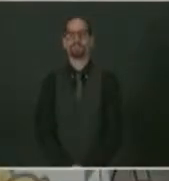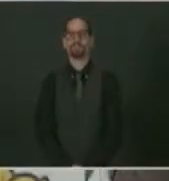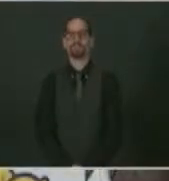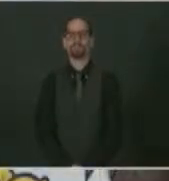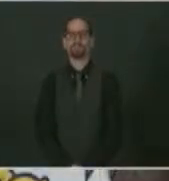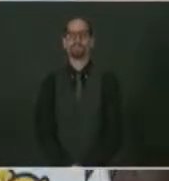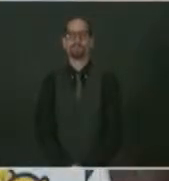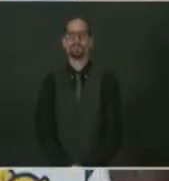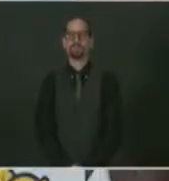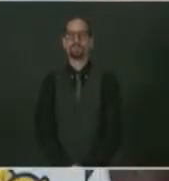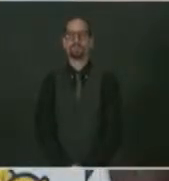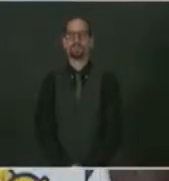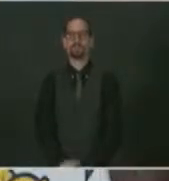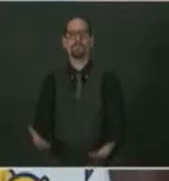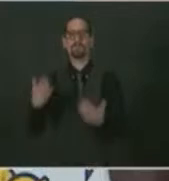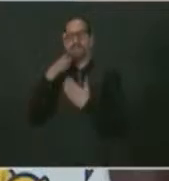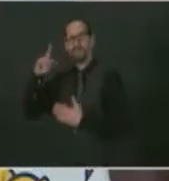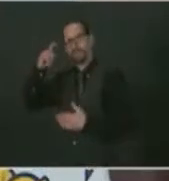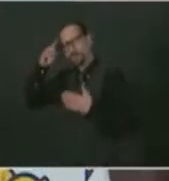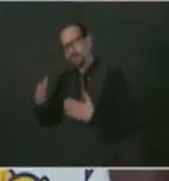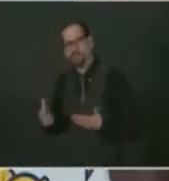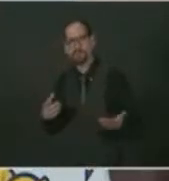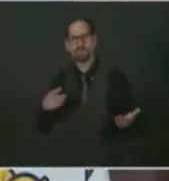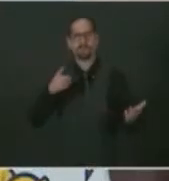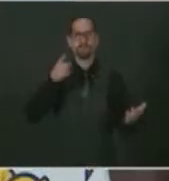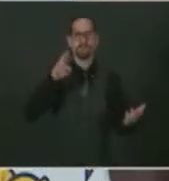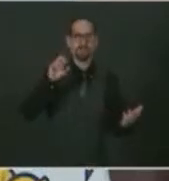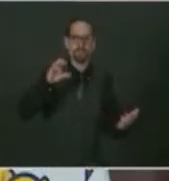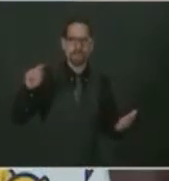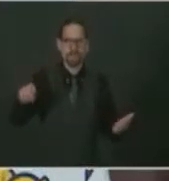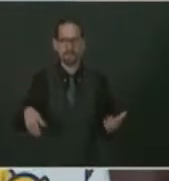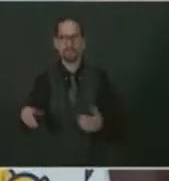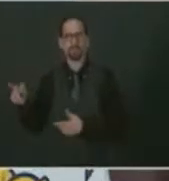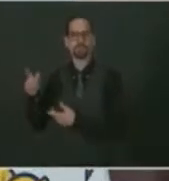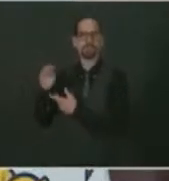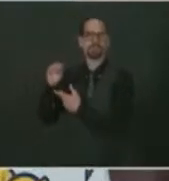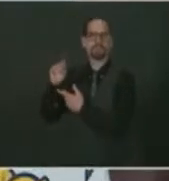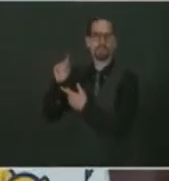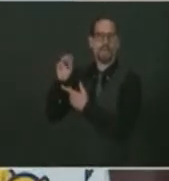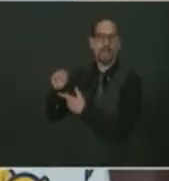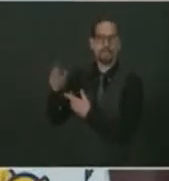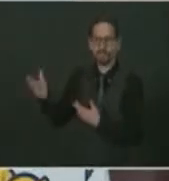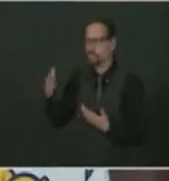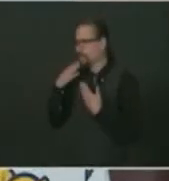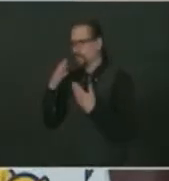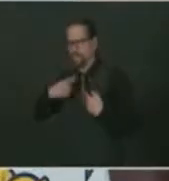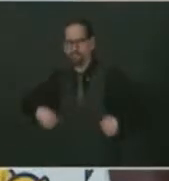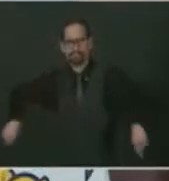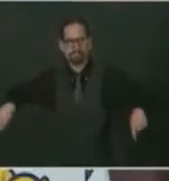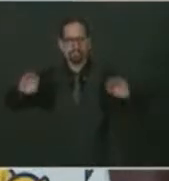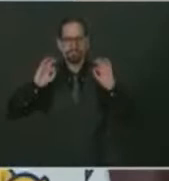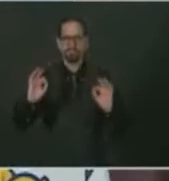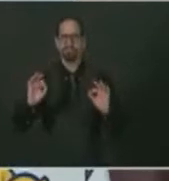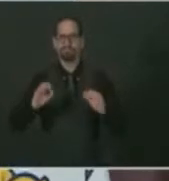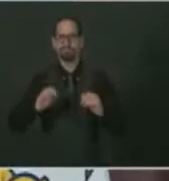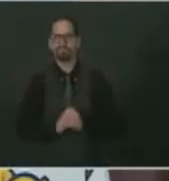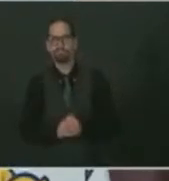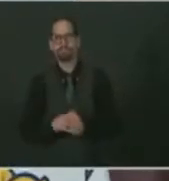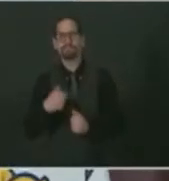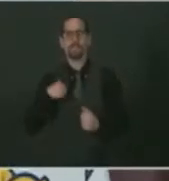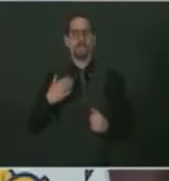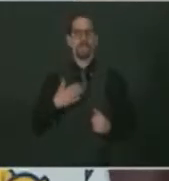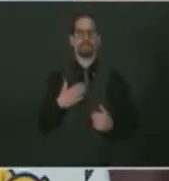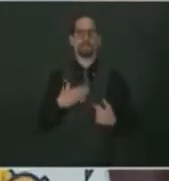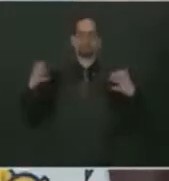Governor McKee, Dr. Alexander Scott, Mr. McCarthy, thank you very much. Pleased to be back with you all today to talk about